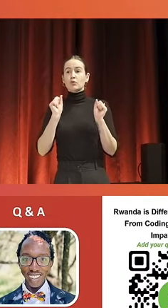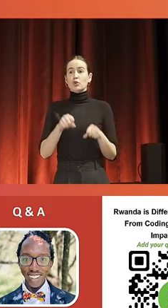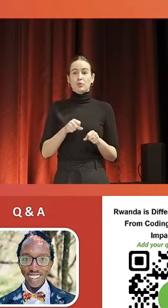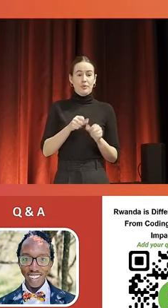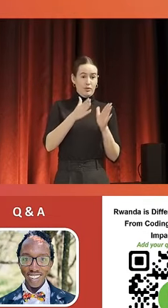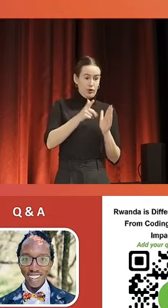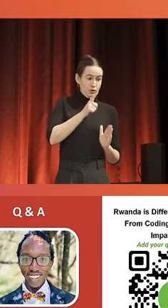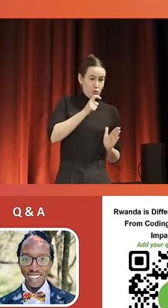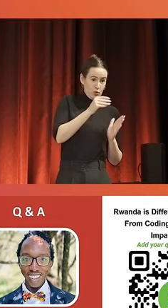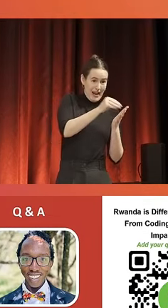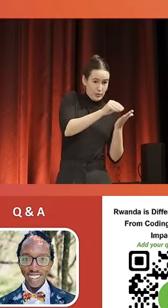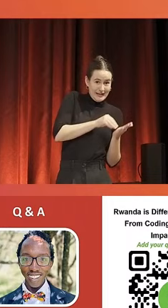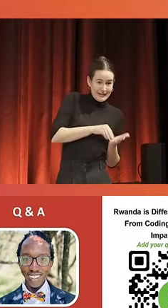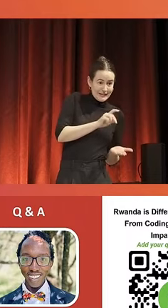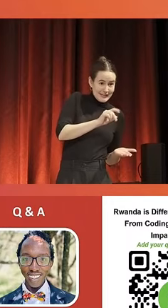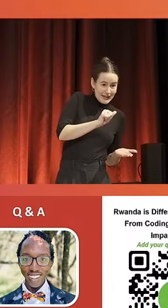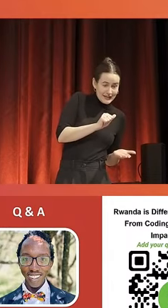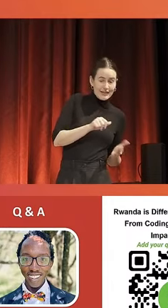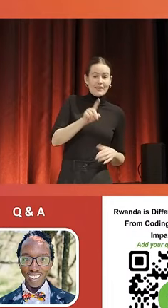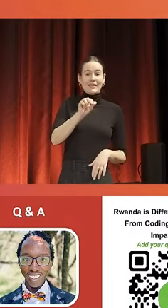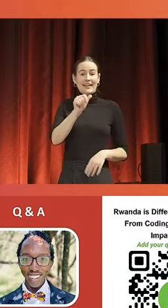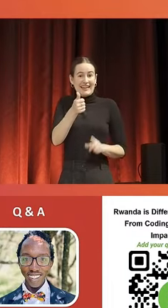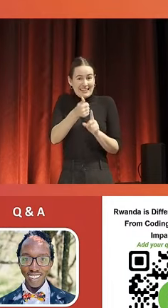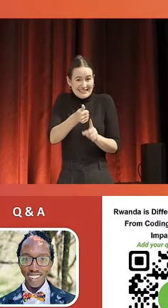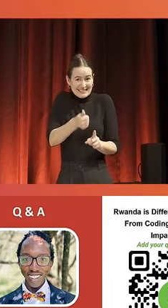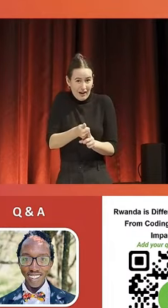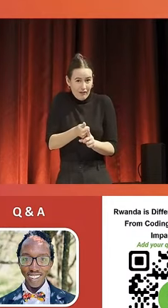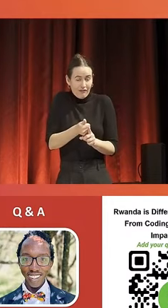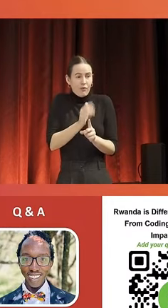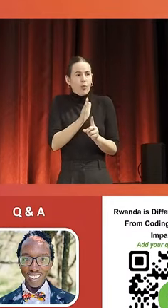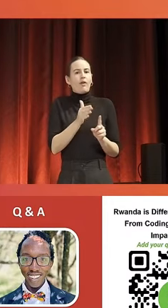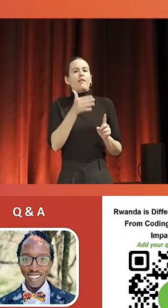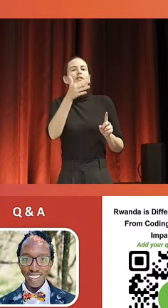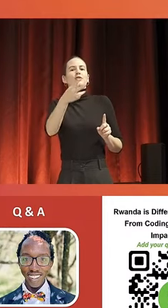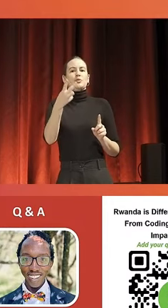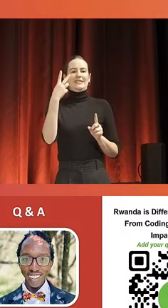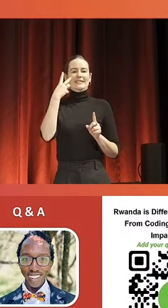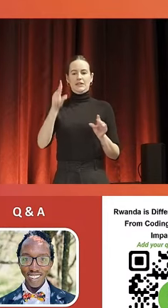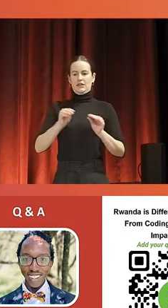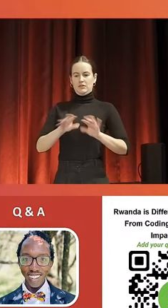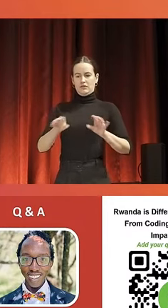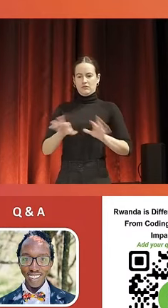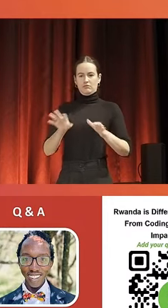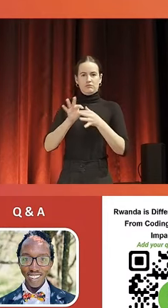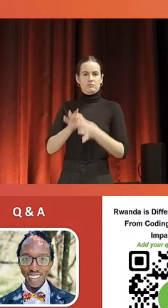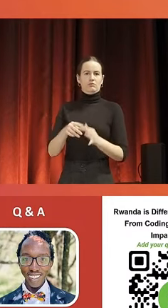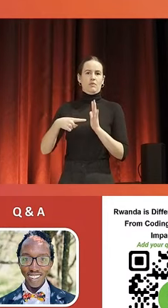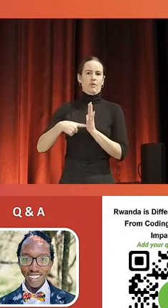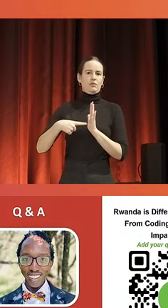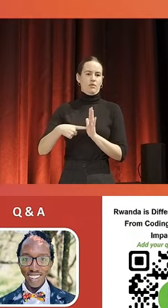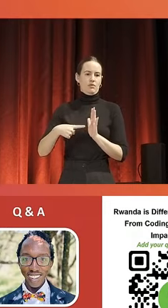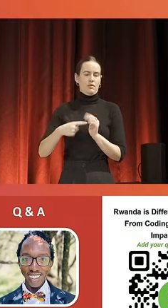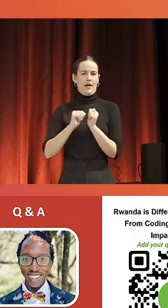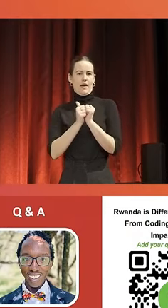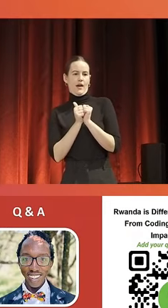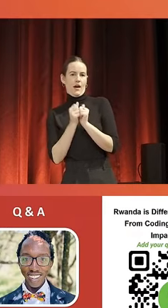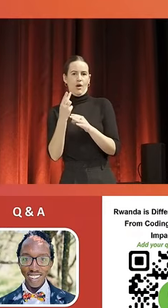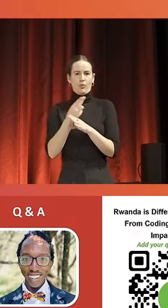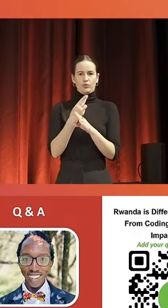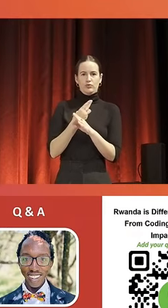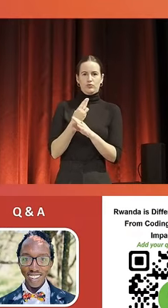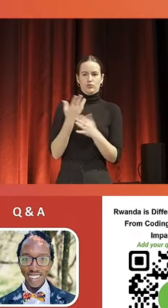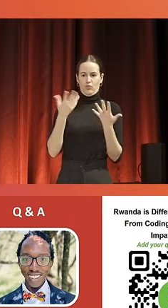is being collected, eventually gets represented in the outputs of these models. So I think